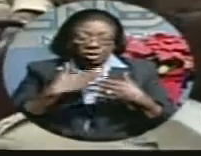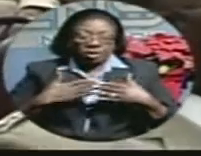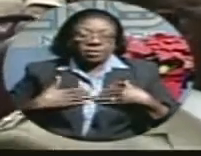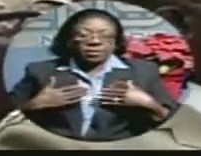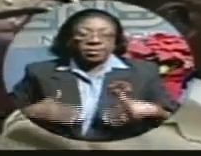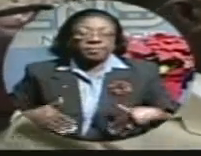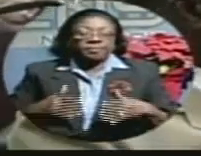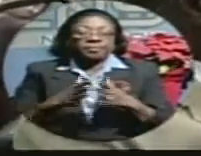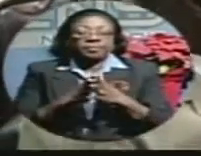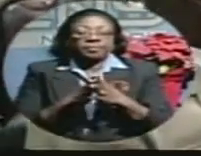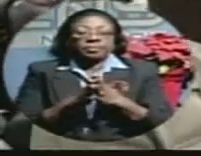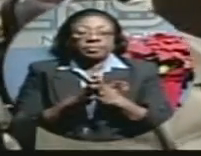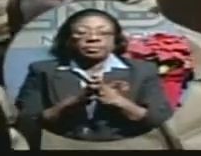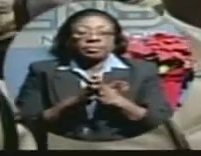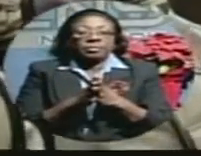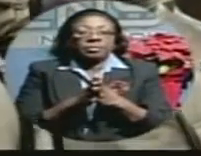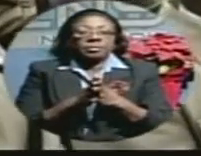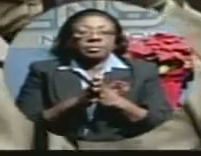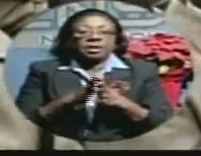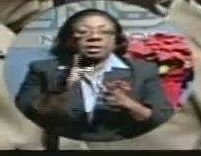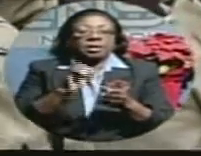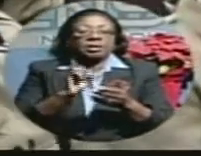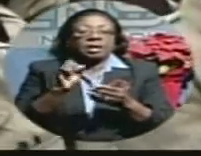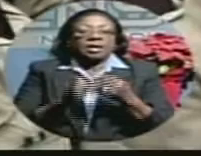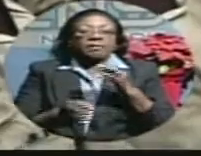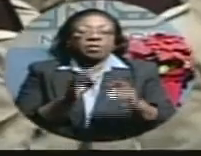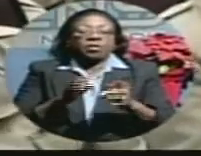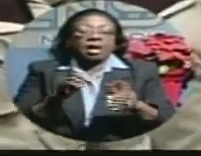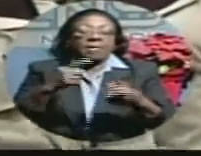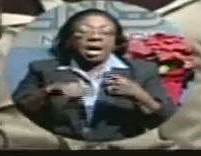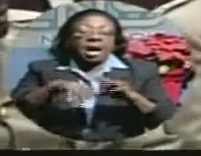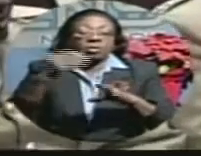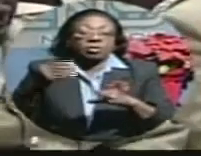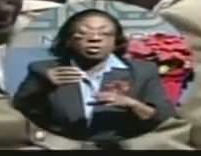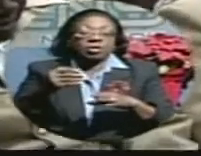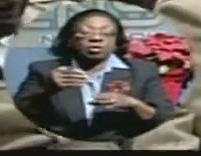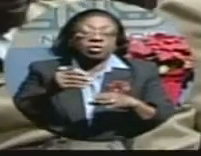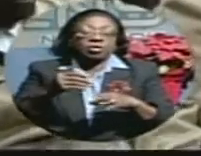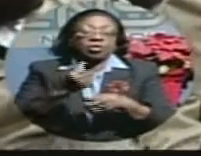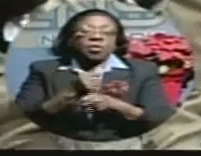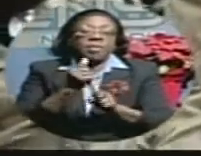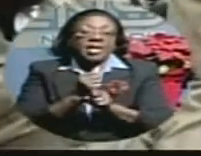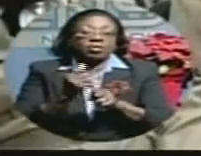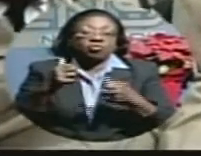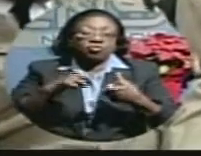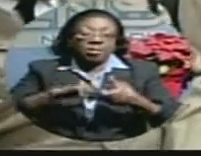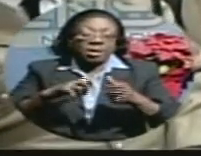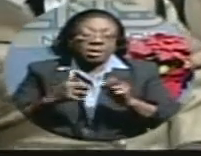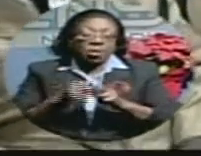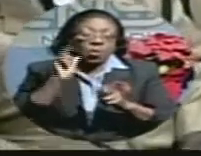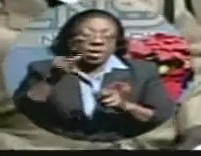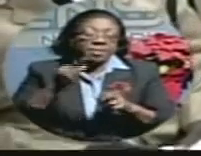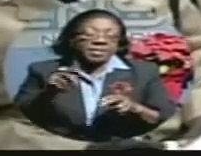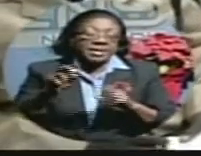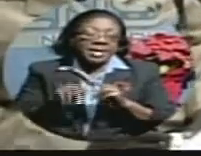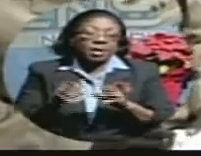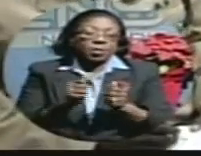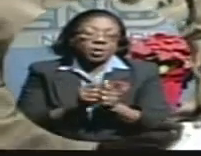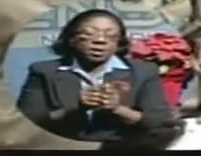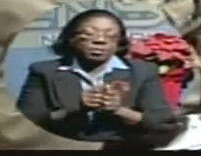Now, Bethel says the prolific offenders looking to cause trouble will be dealt with at this parade.